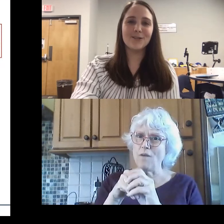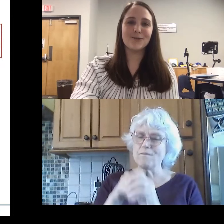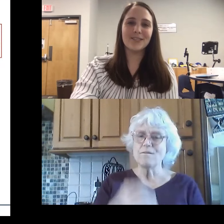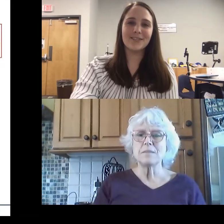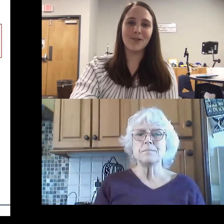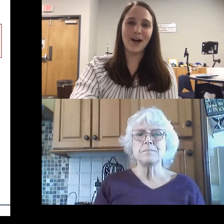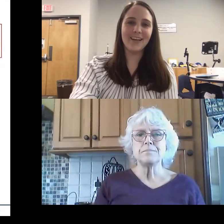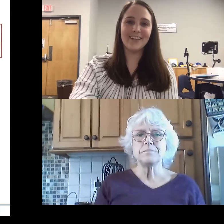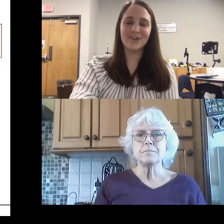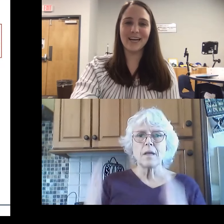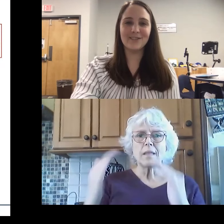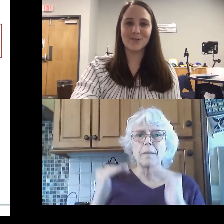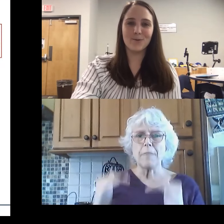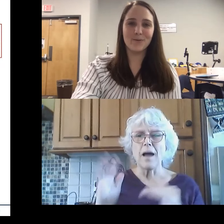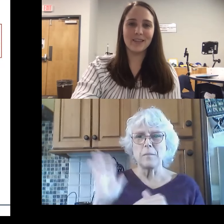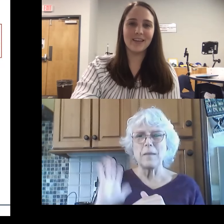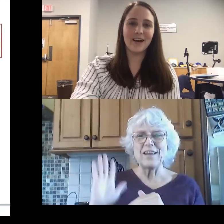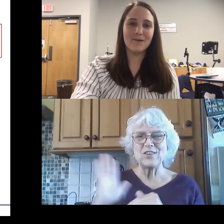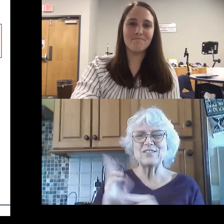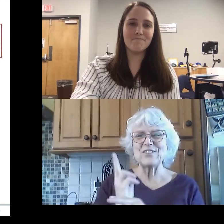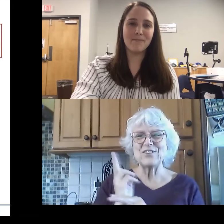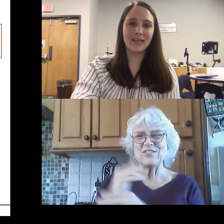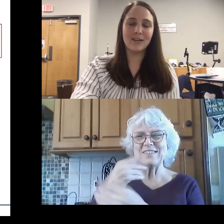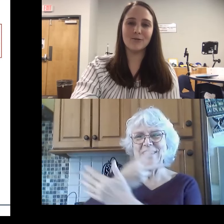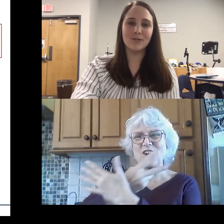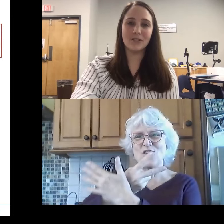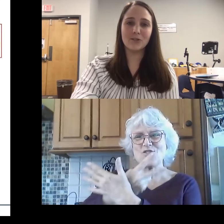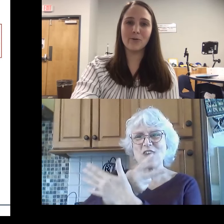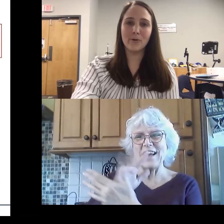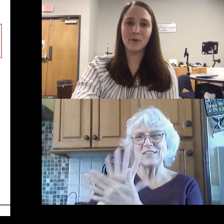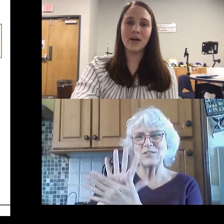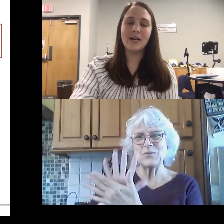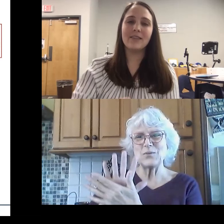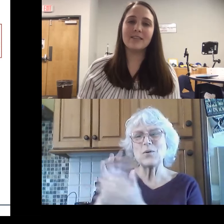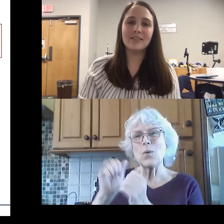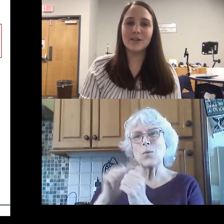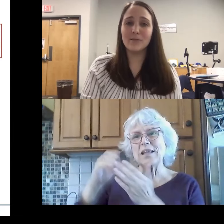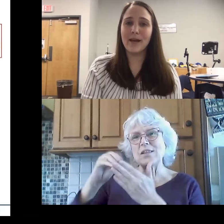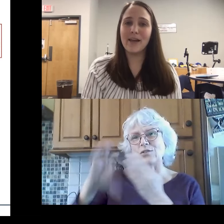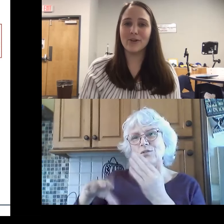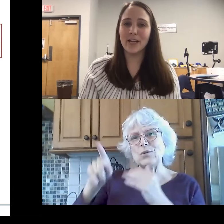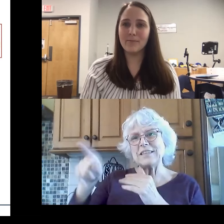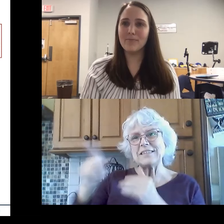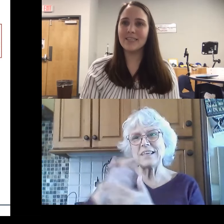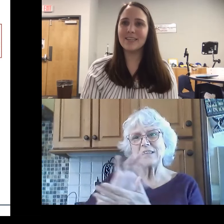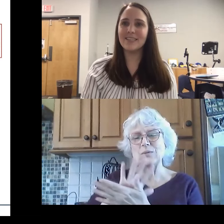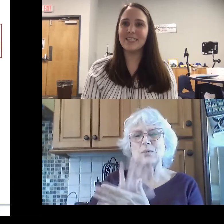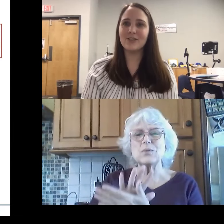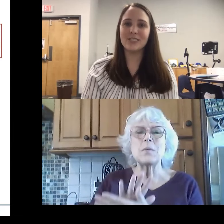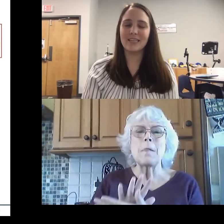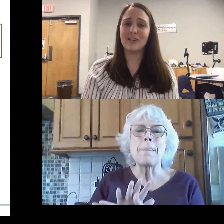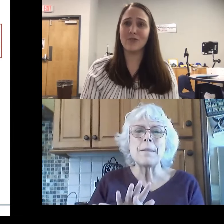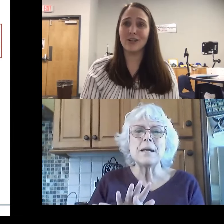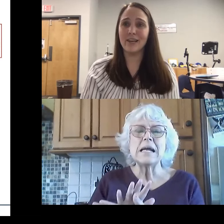I used to use this a lot in grad school with, um, my kiddos in the school. This is a good behavior game. basically